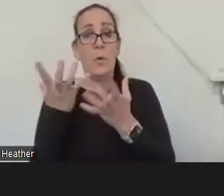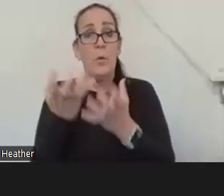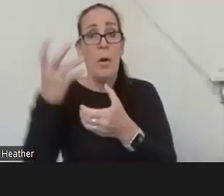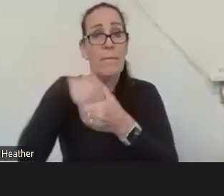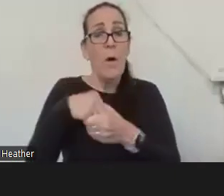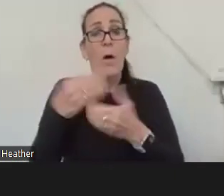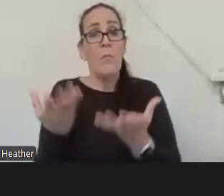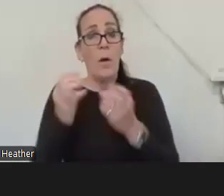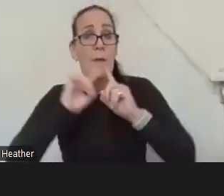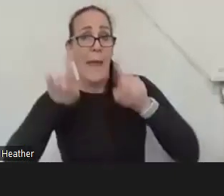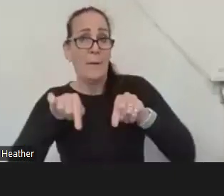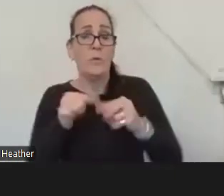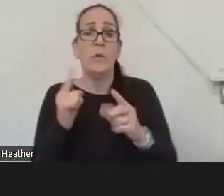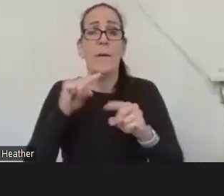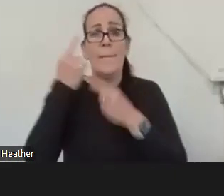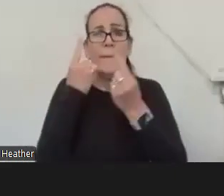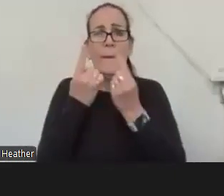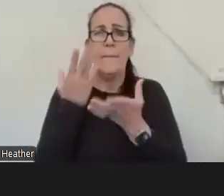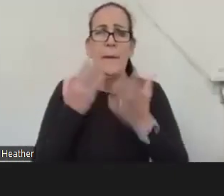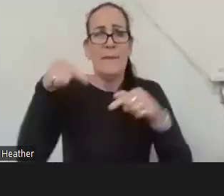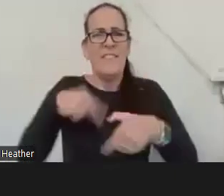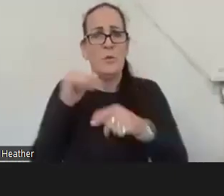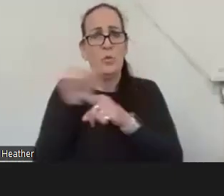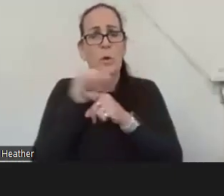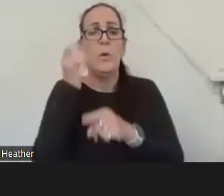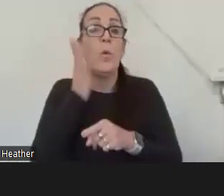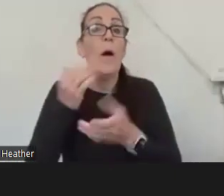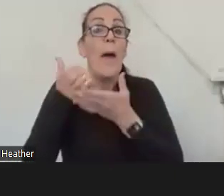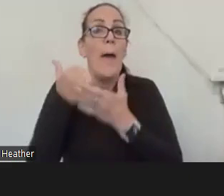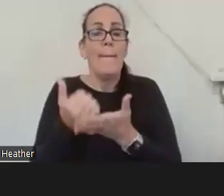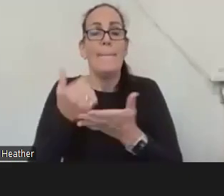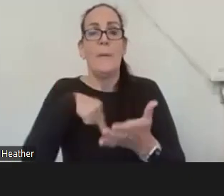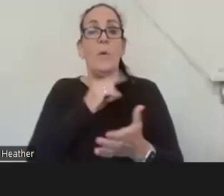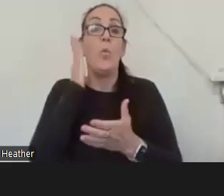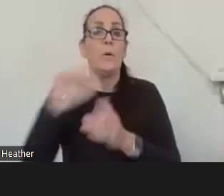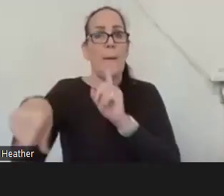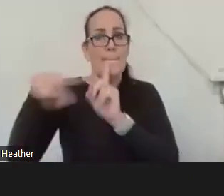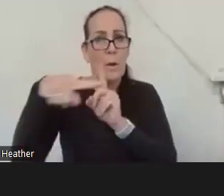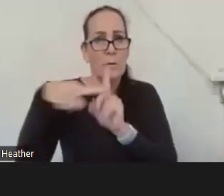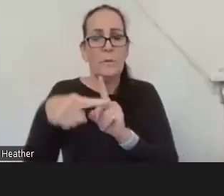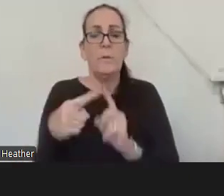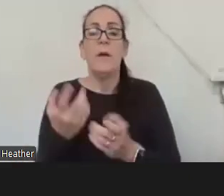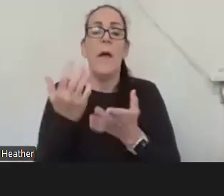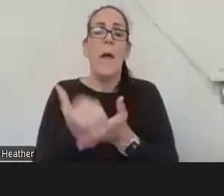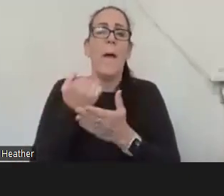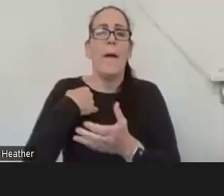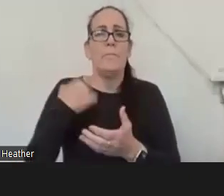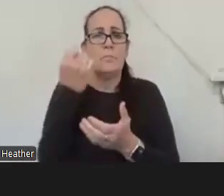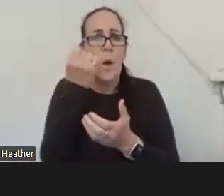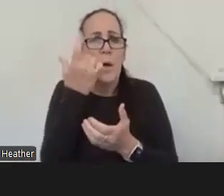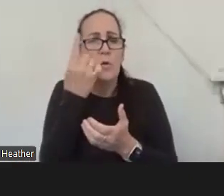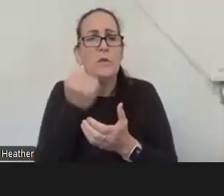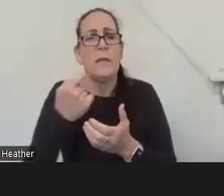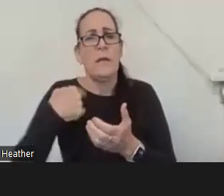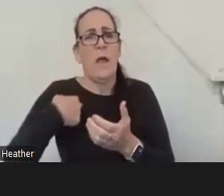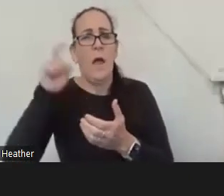this training will help me cope better. Right? I think this training will be positive and helps me understand. So the questions that we